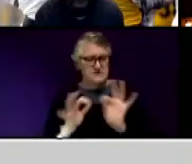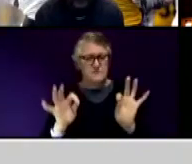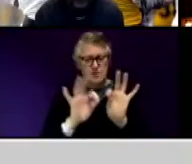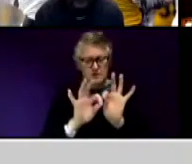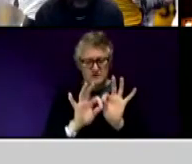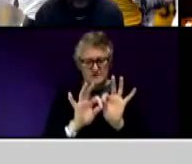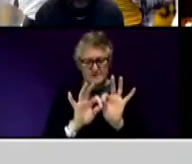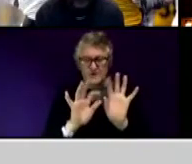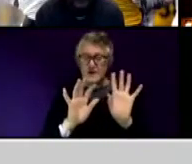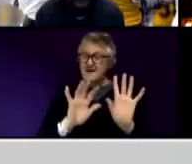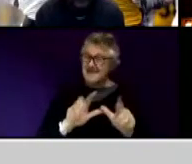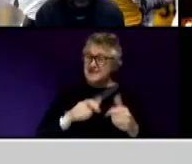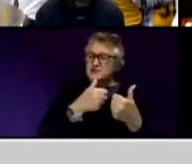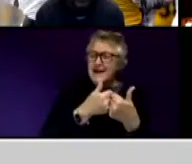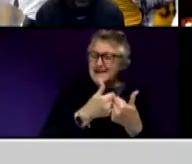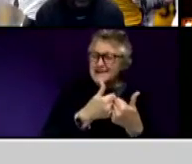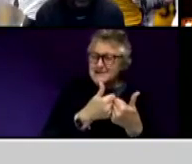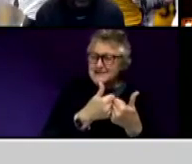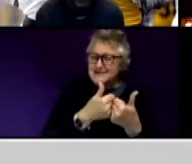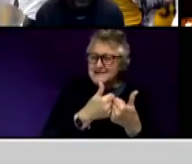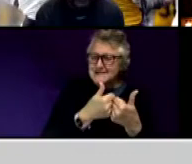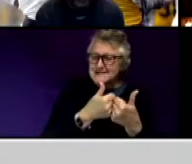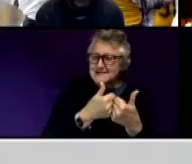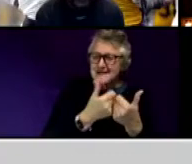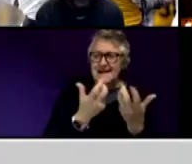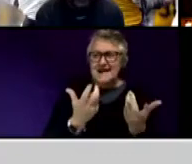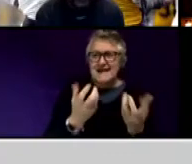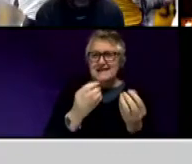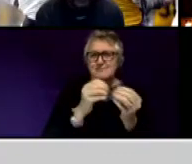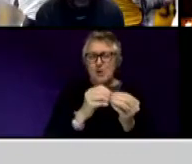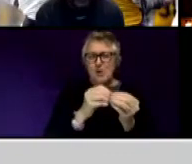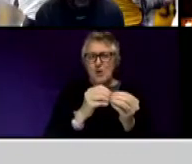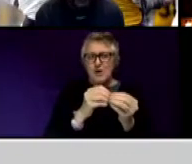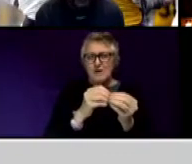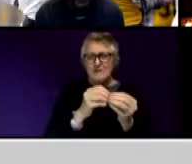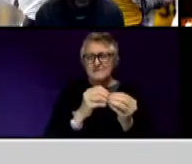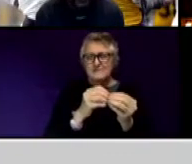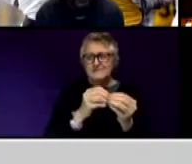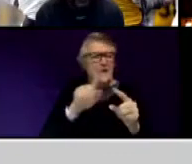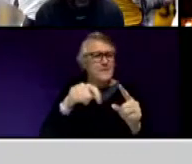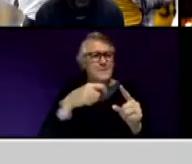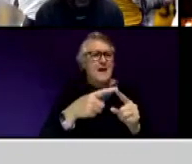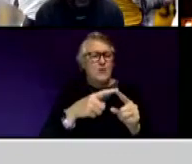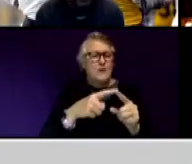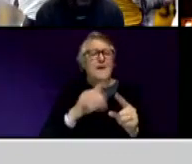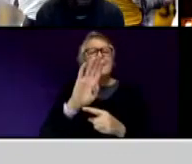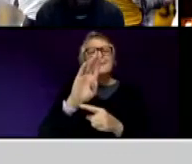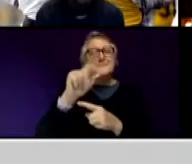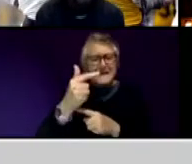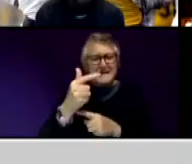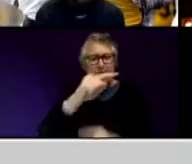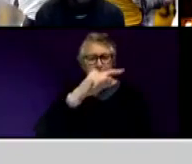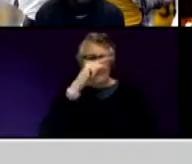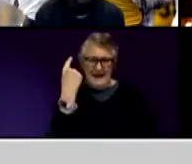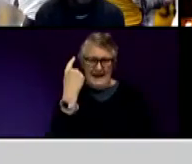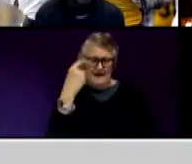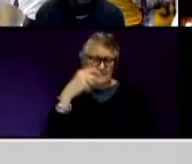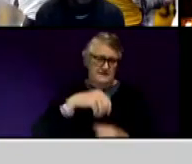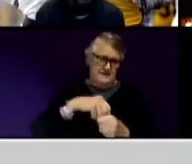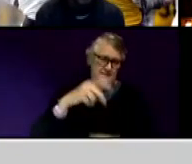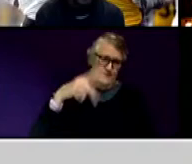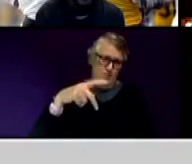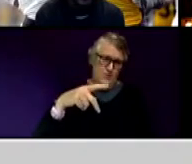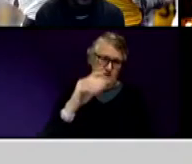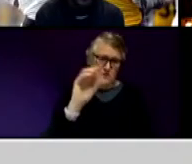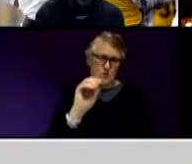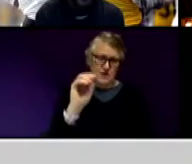know, being Black in Portland, Oregon, just period. I'm just going to just put it out there. But as